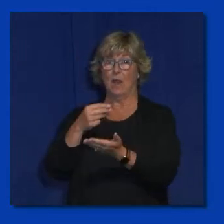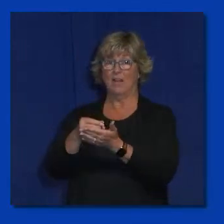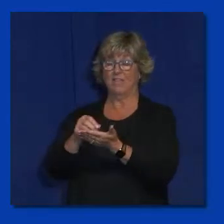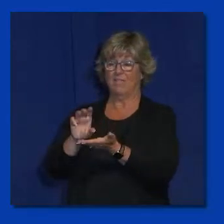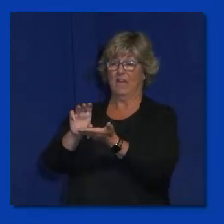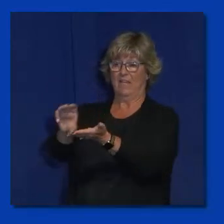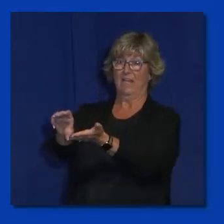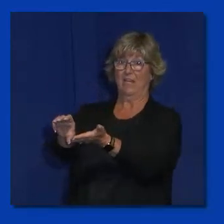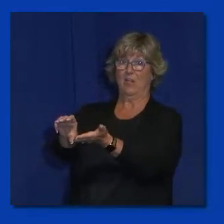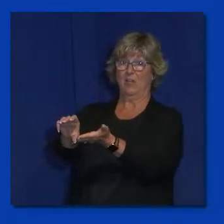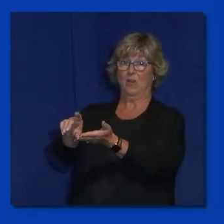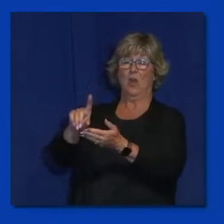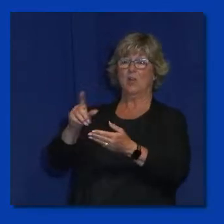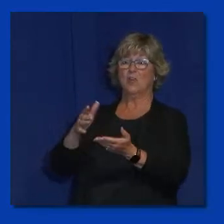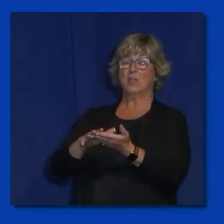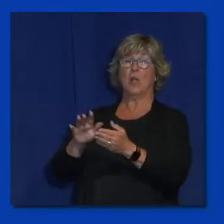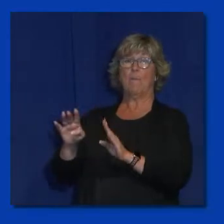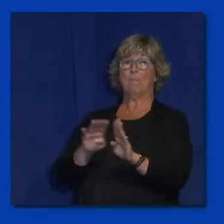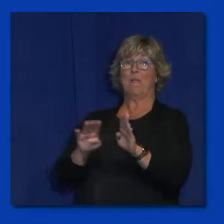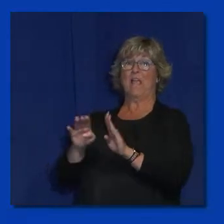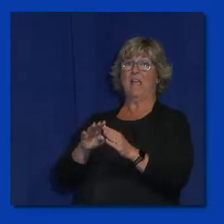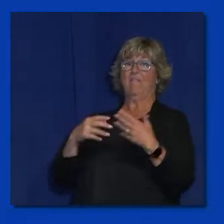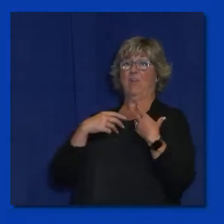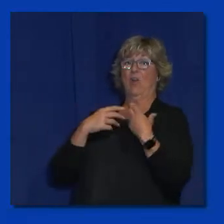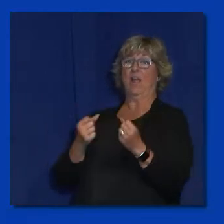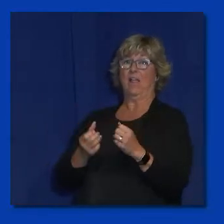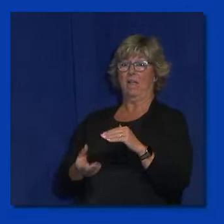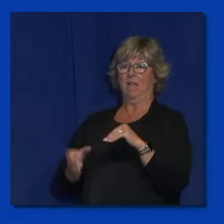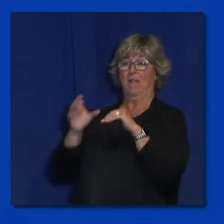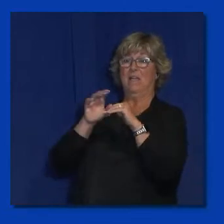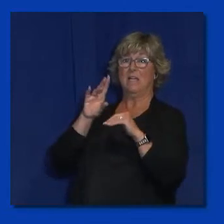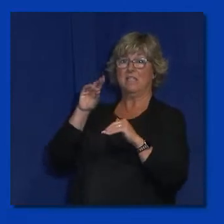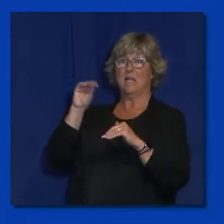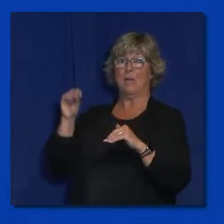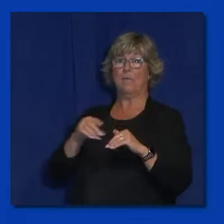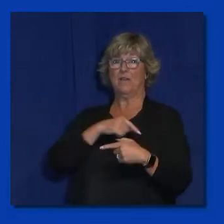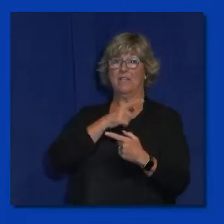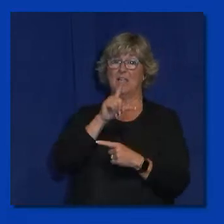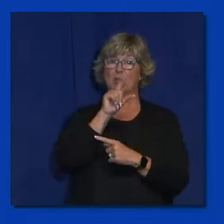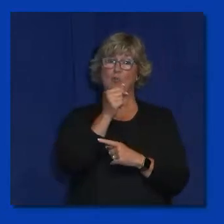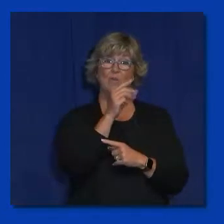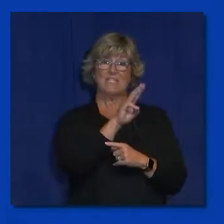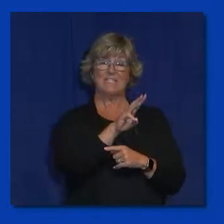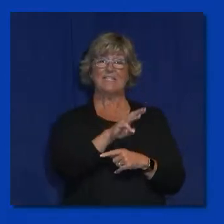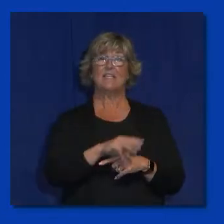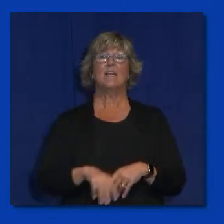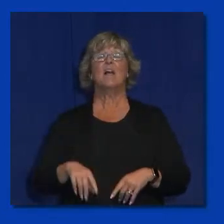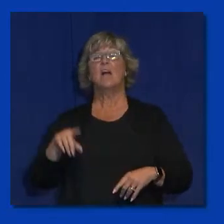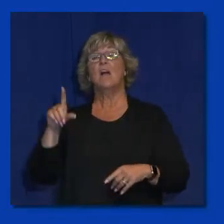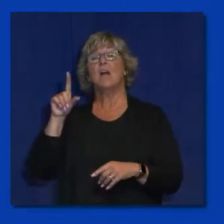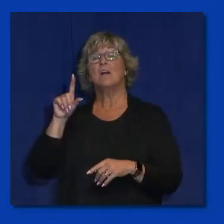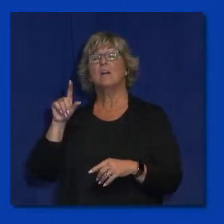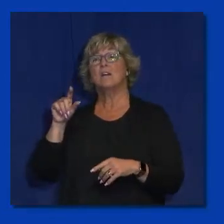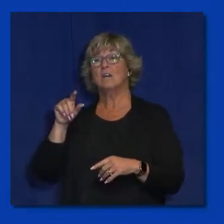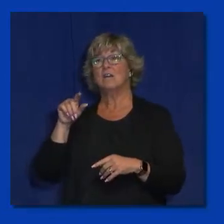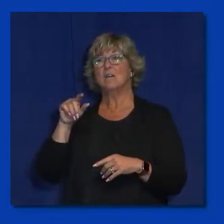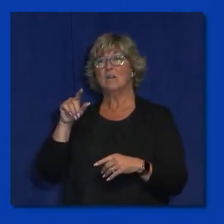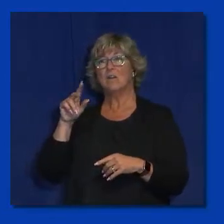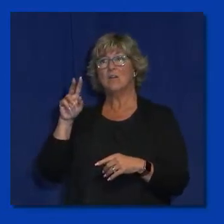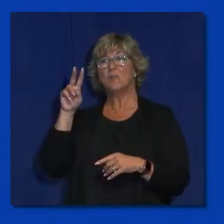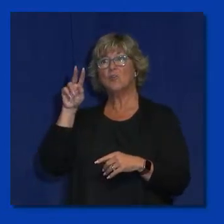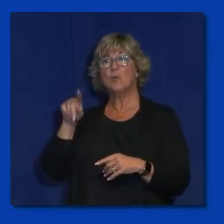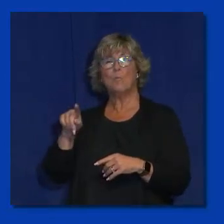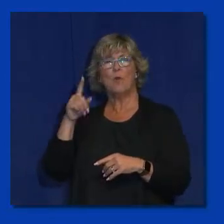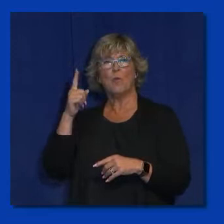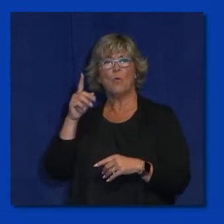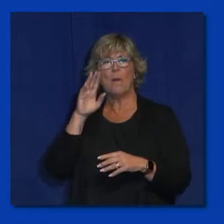funding in this space, just on the behavioral health side. It's up 70% since 2016. $3.7 billion this year, was $2.1 billion a